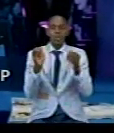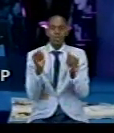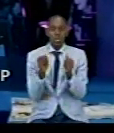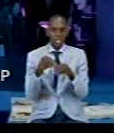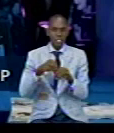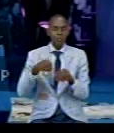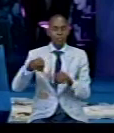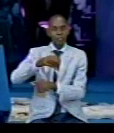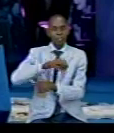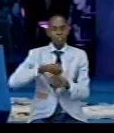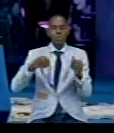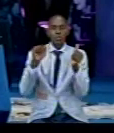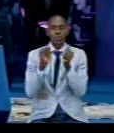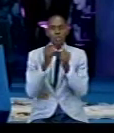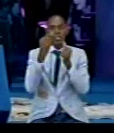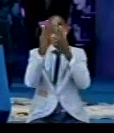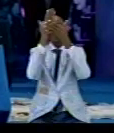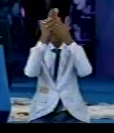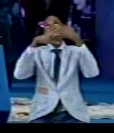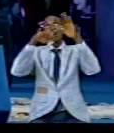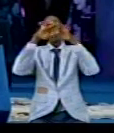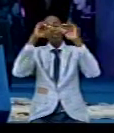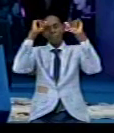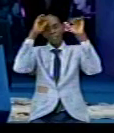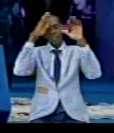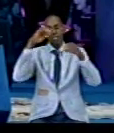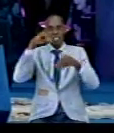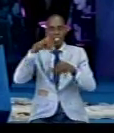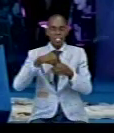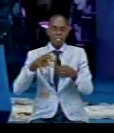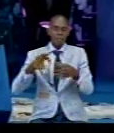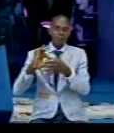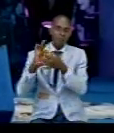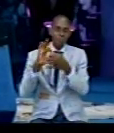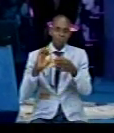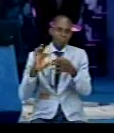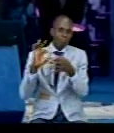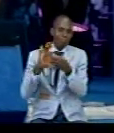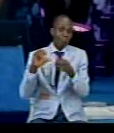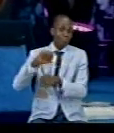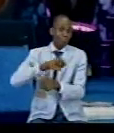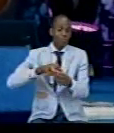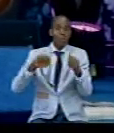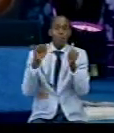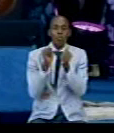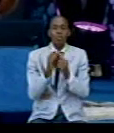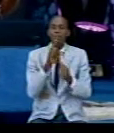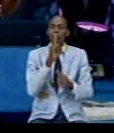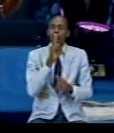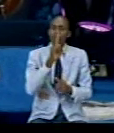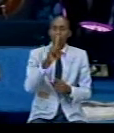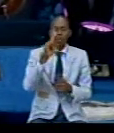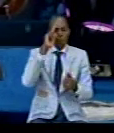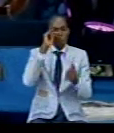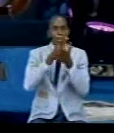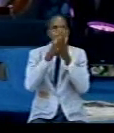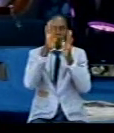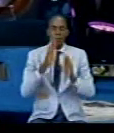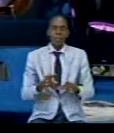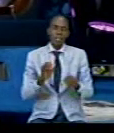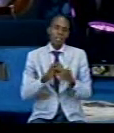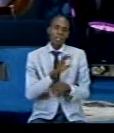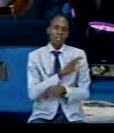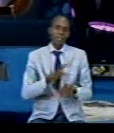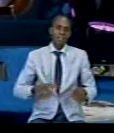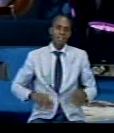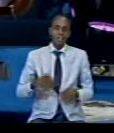in fellowship with Christ, in fellowship with true believers in Christ. The privilege